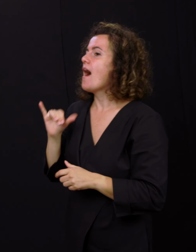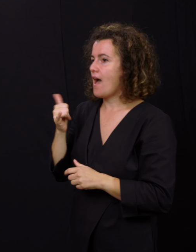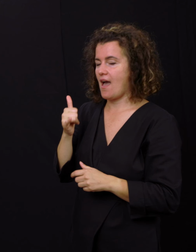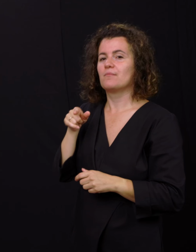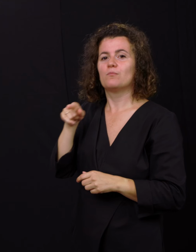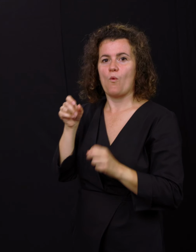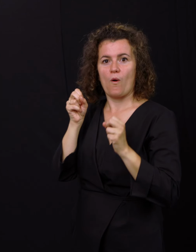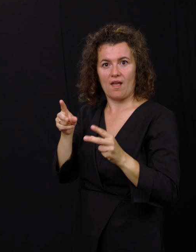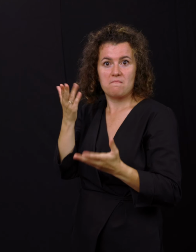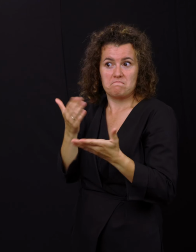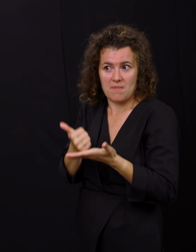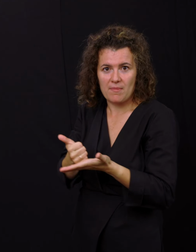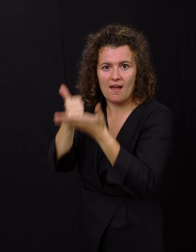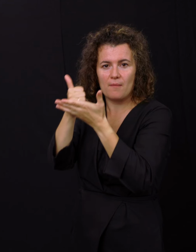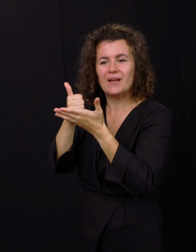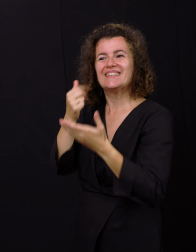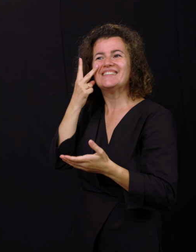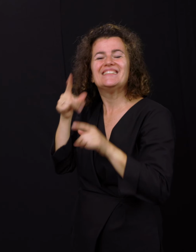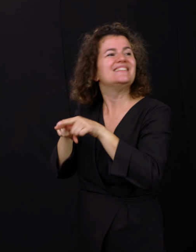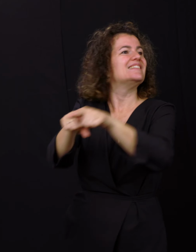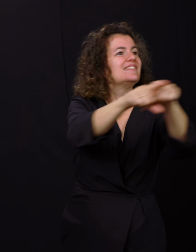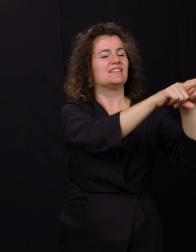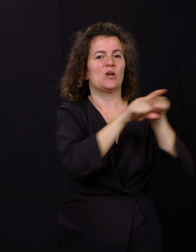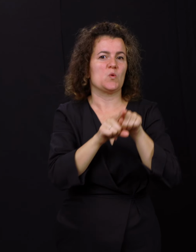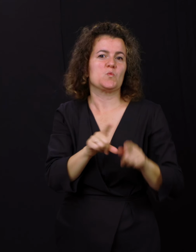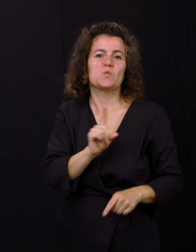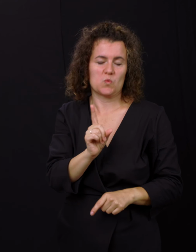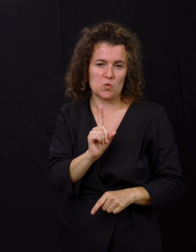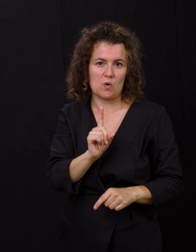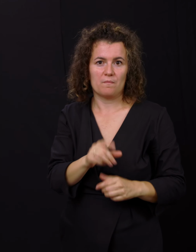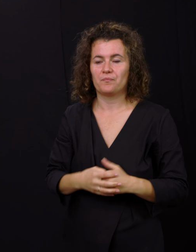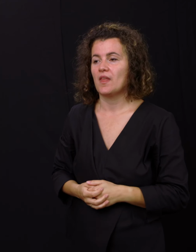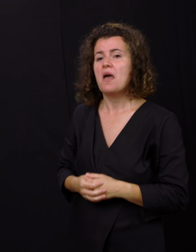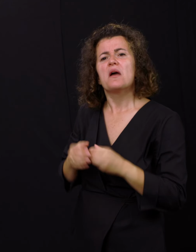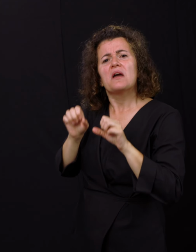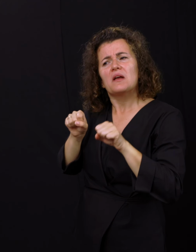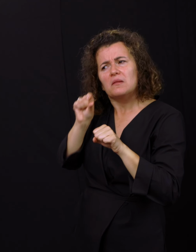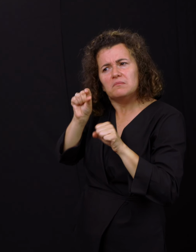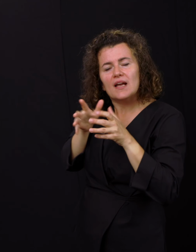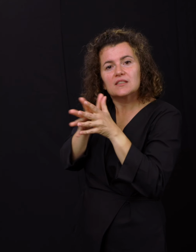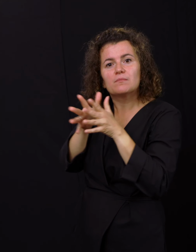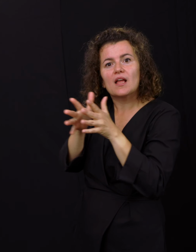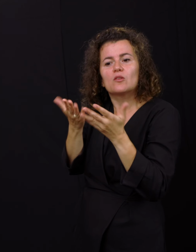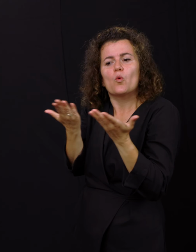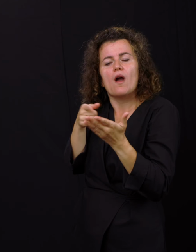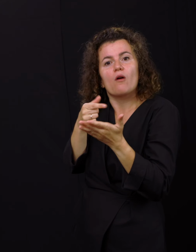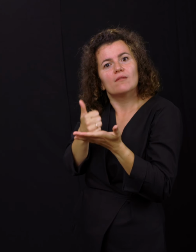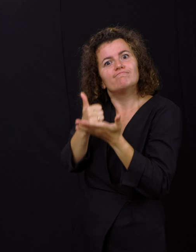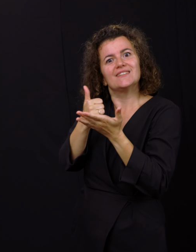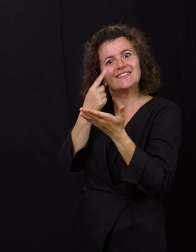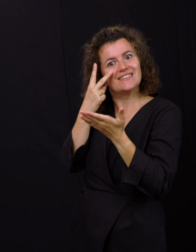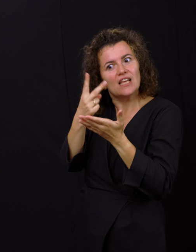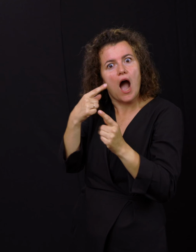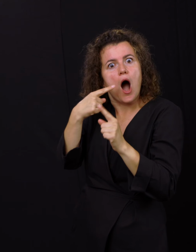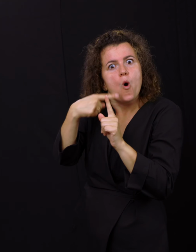vision as we would know it. To what extent do you think we can be optimistic about optogenetics? I think we can be optimistic. And